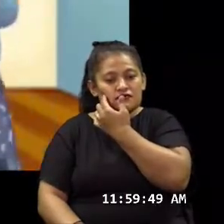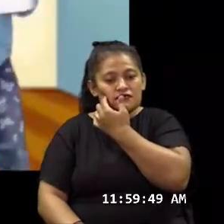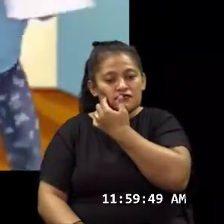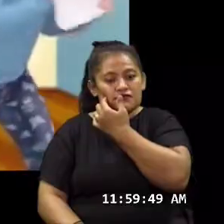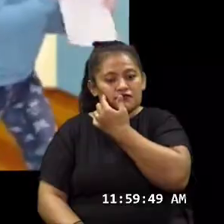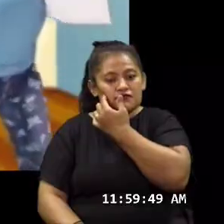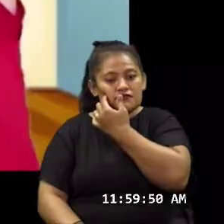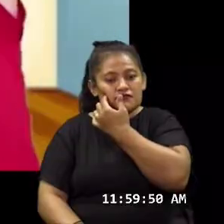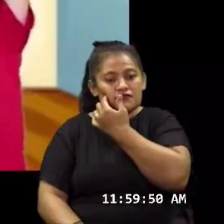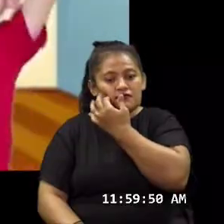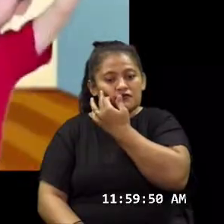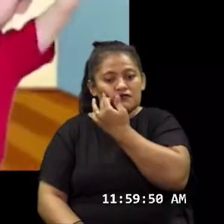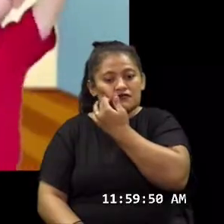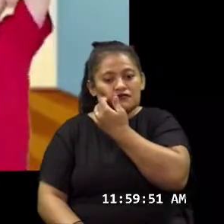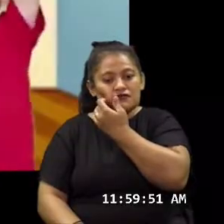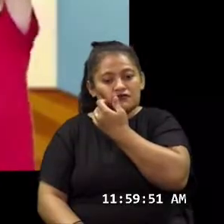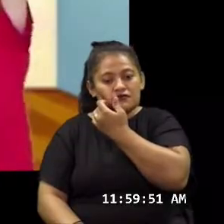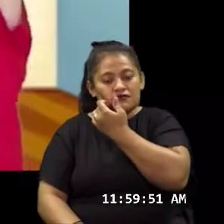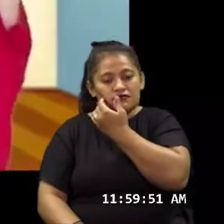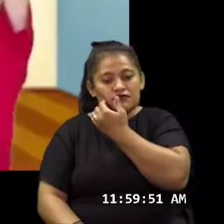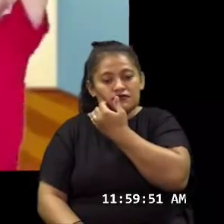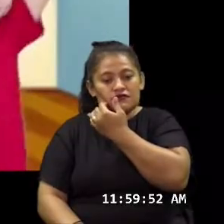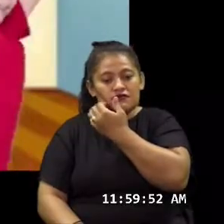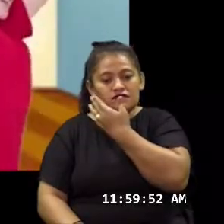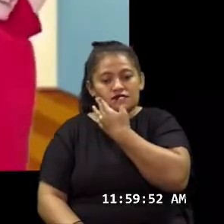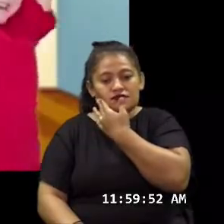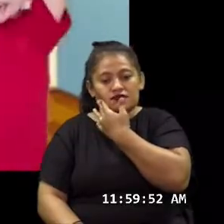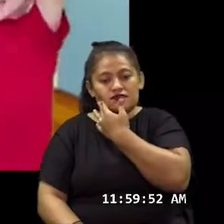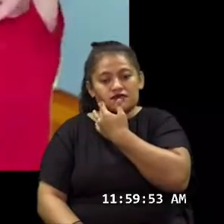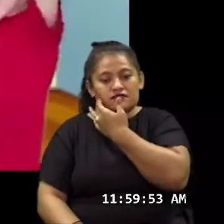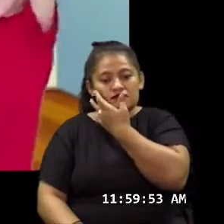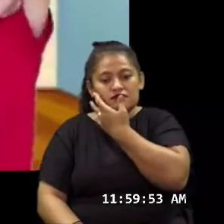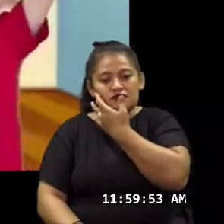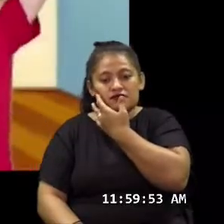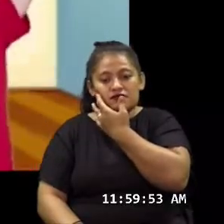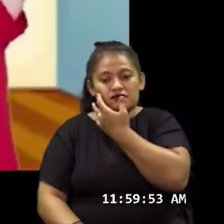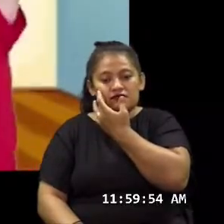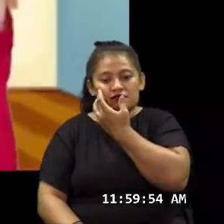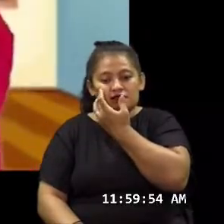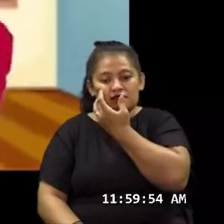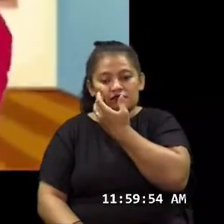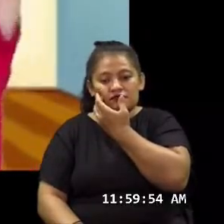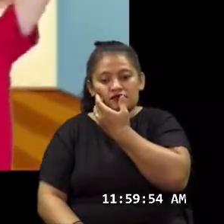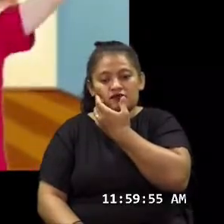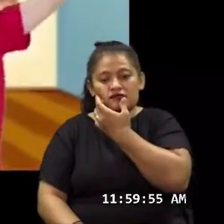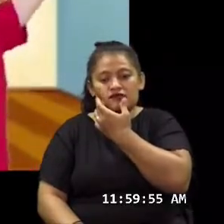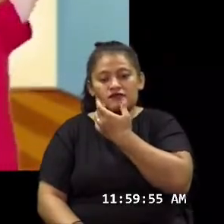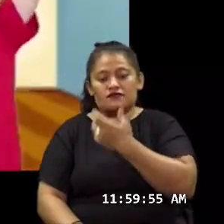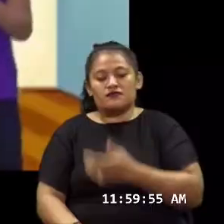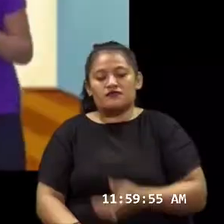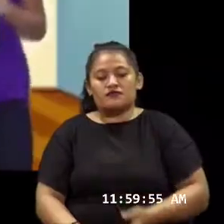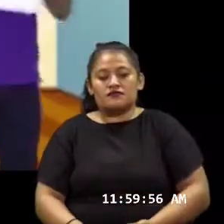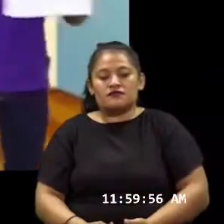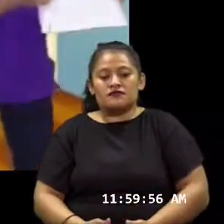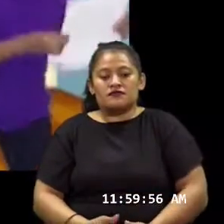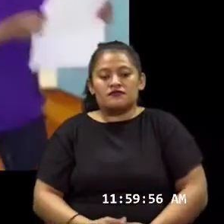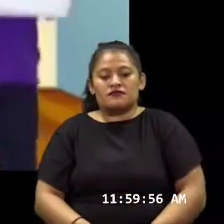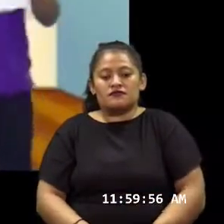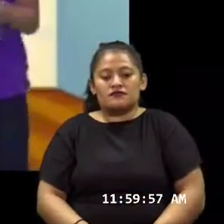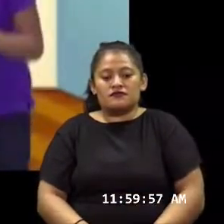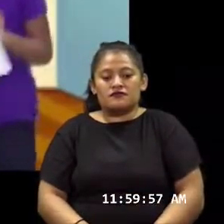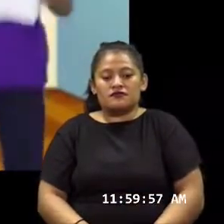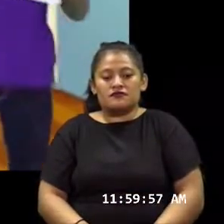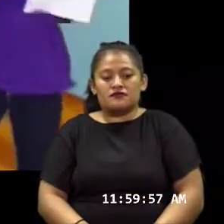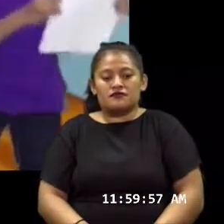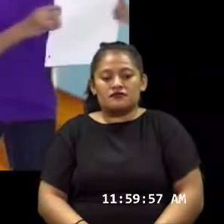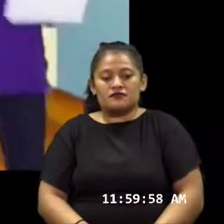hey, hey. The paragraph song. It's the paragraph song. Hey. The paragraph